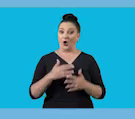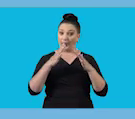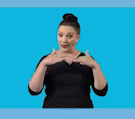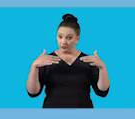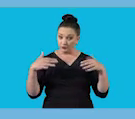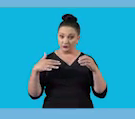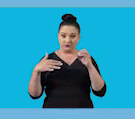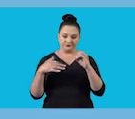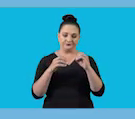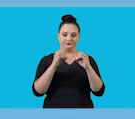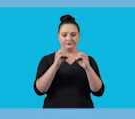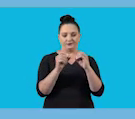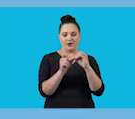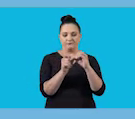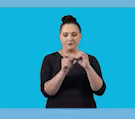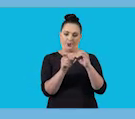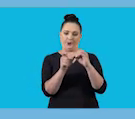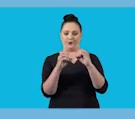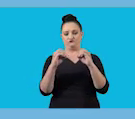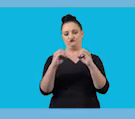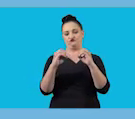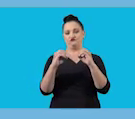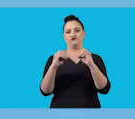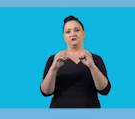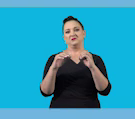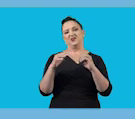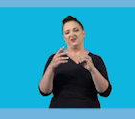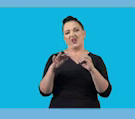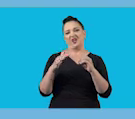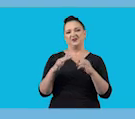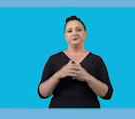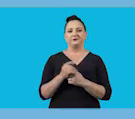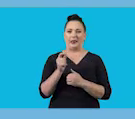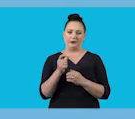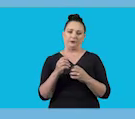So in a liquid, they are slightly